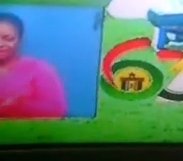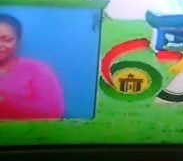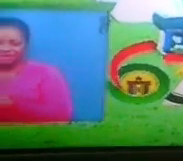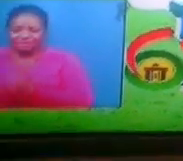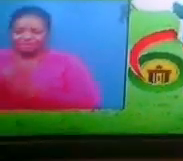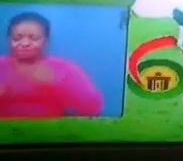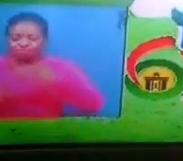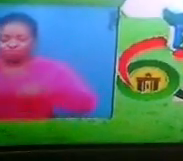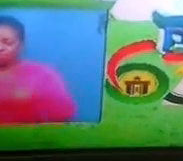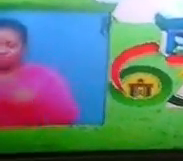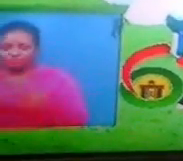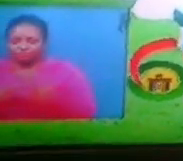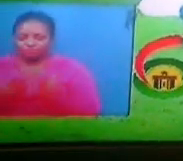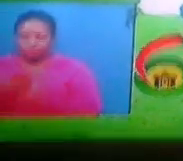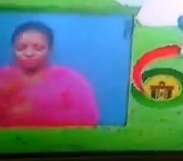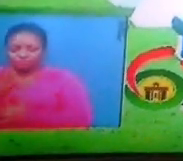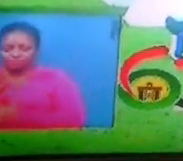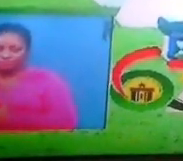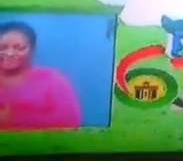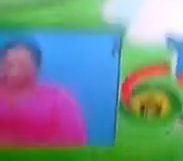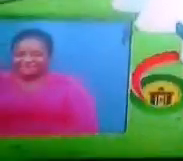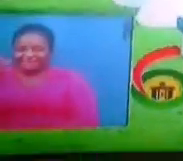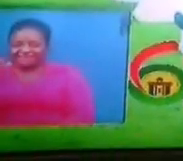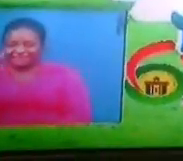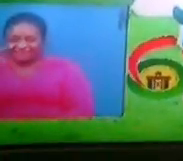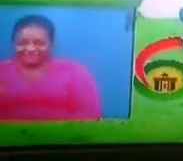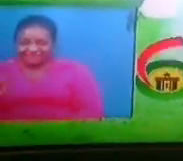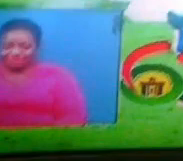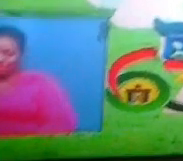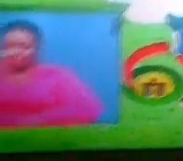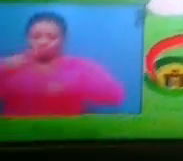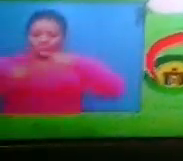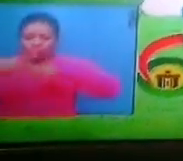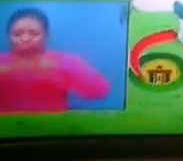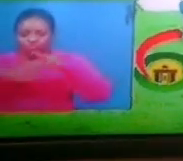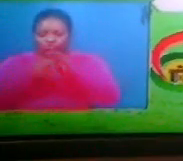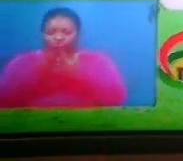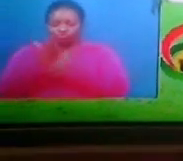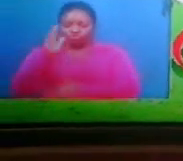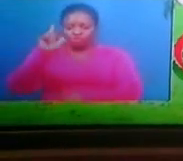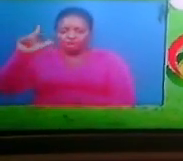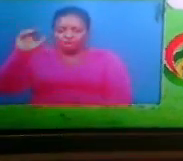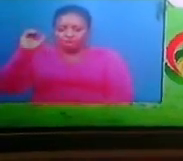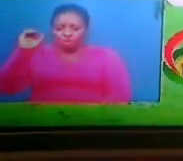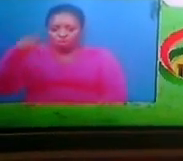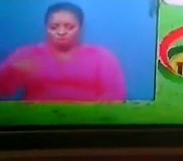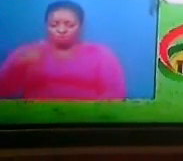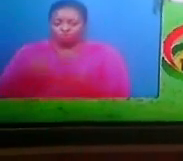roll through the loop. Dive and roll through the loop. Oh.